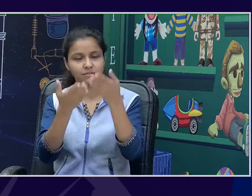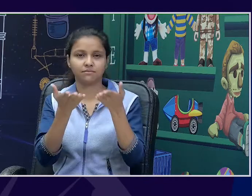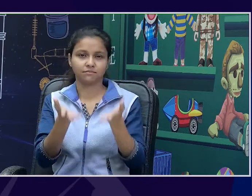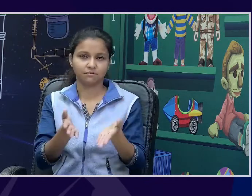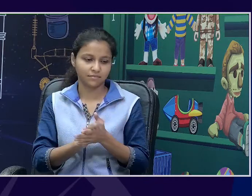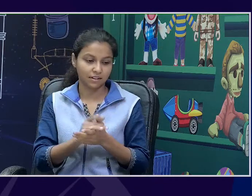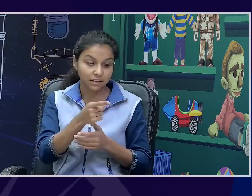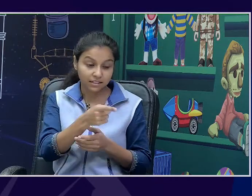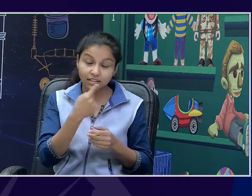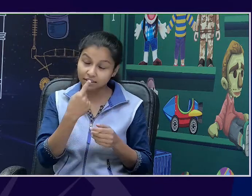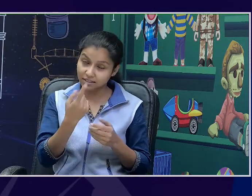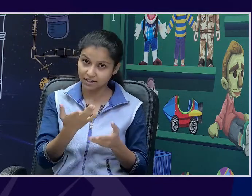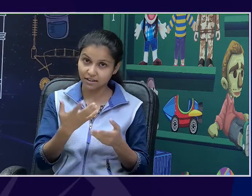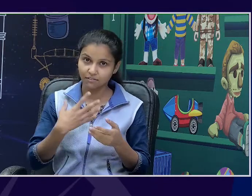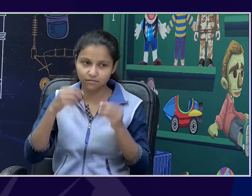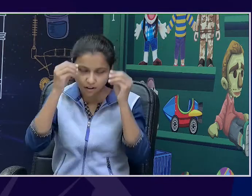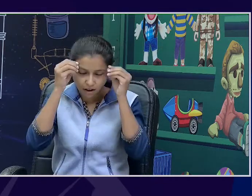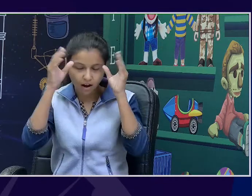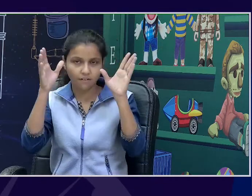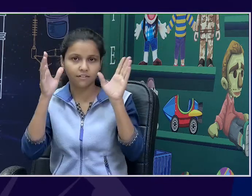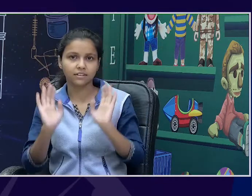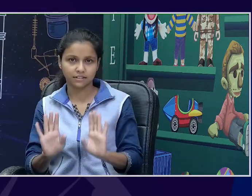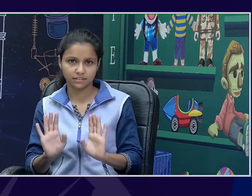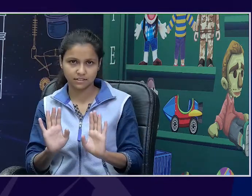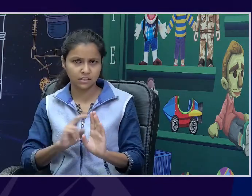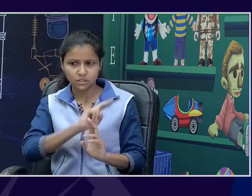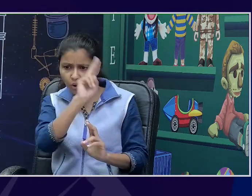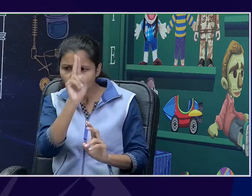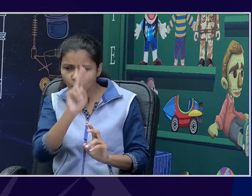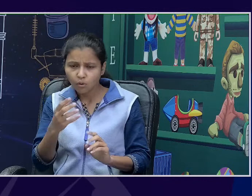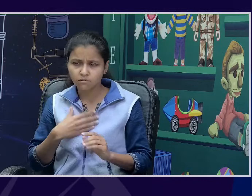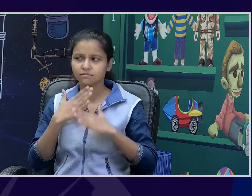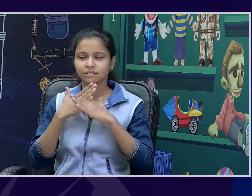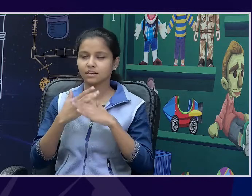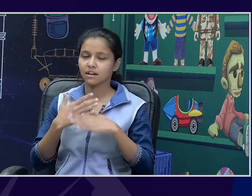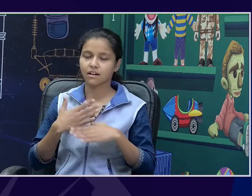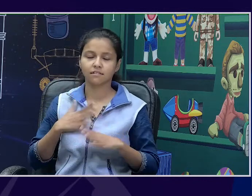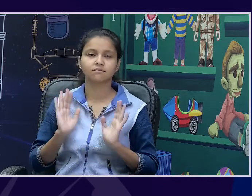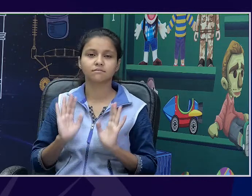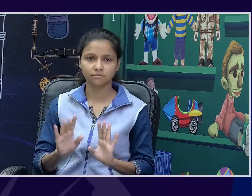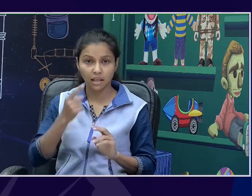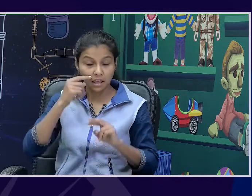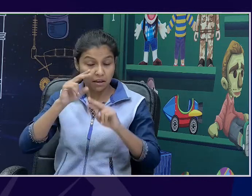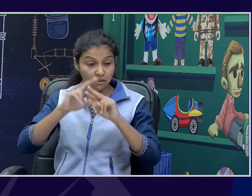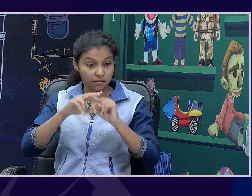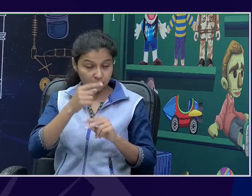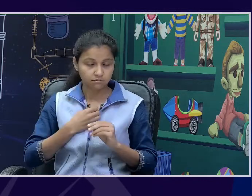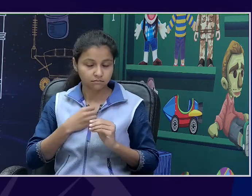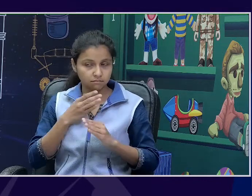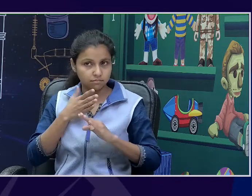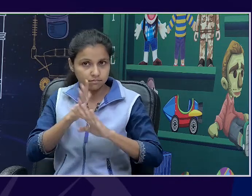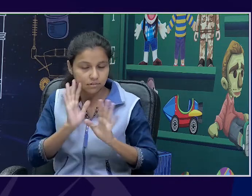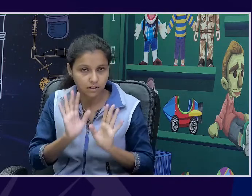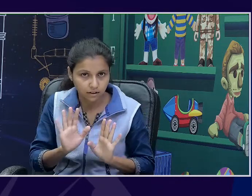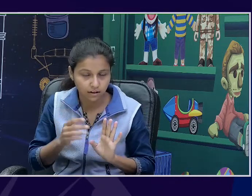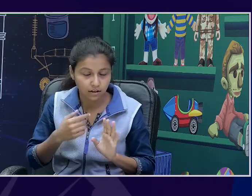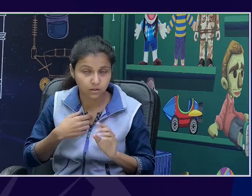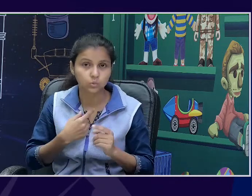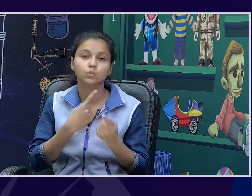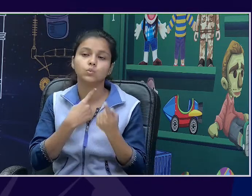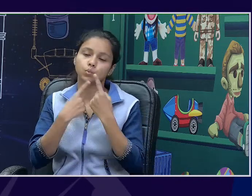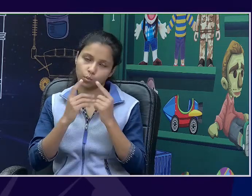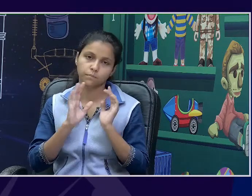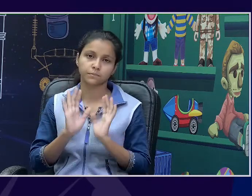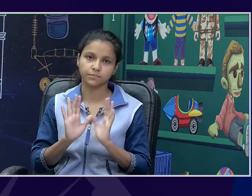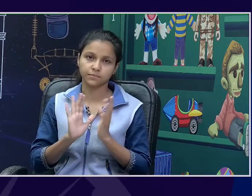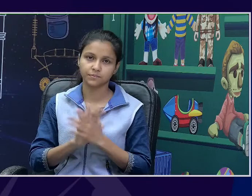about, is that we should be aware and there should be no shame in sharing our feelings. If we are scared about something, we should be able to talk